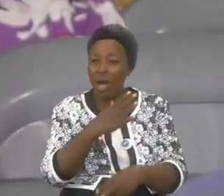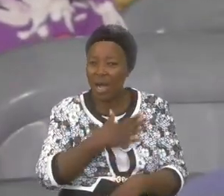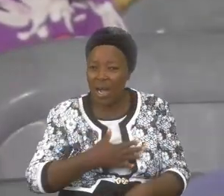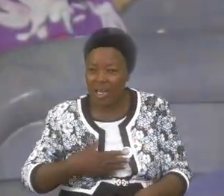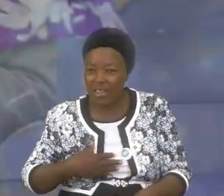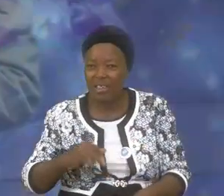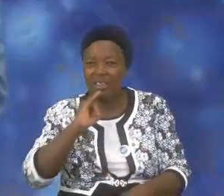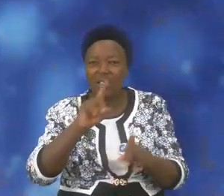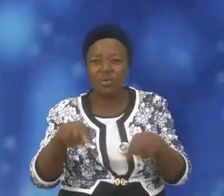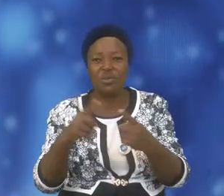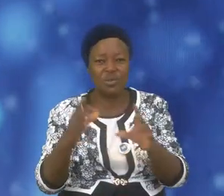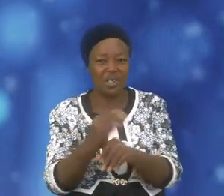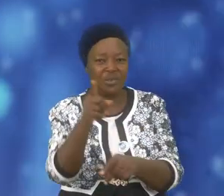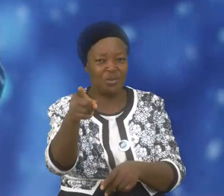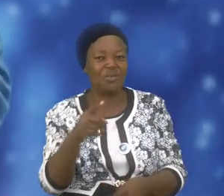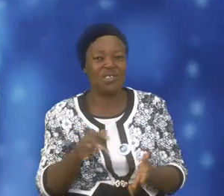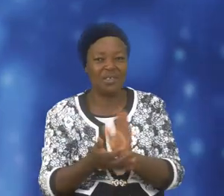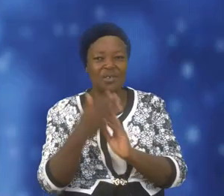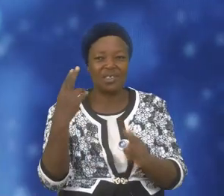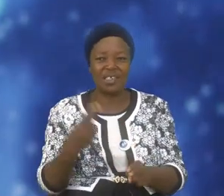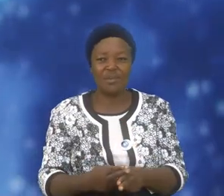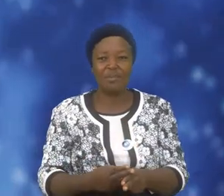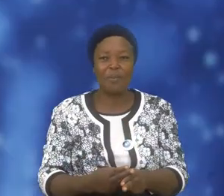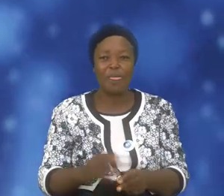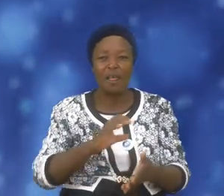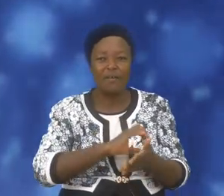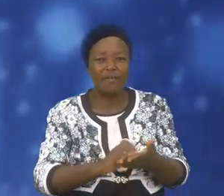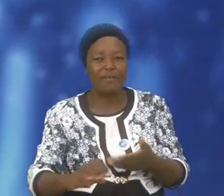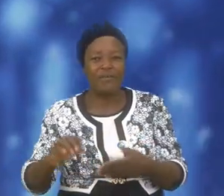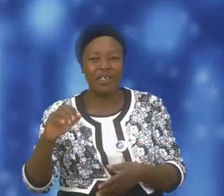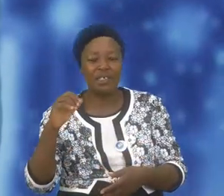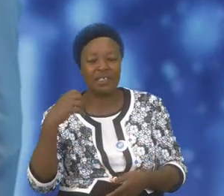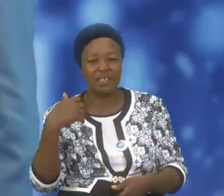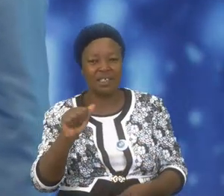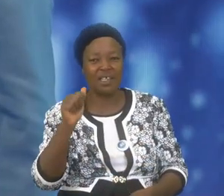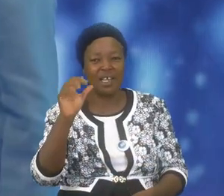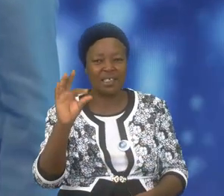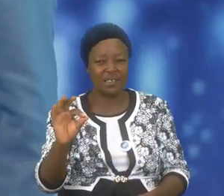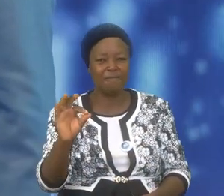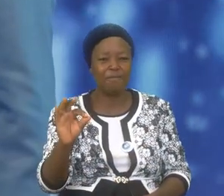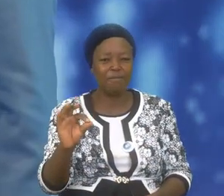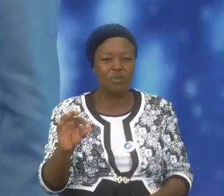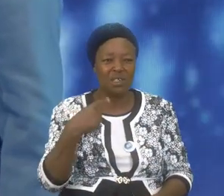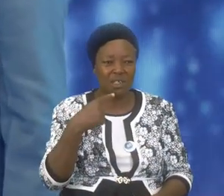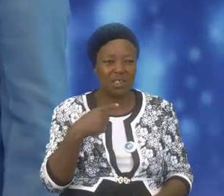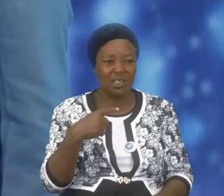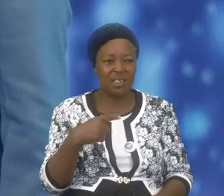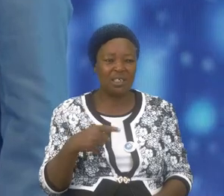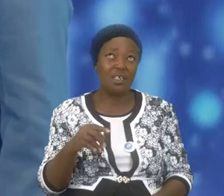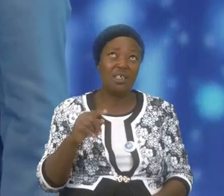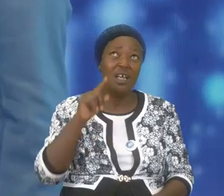19. In verse 19, it says, he will fulfill the desire of